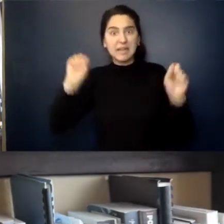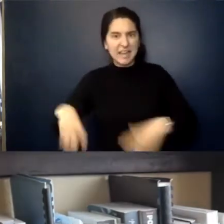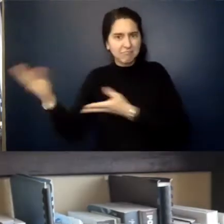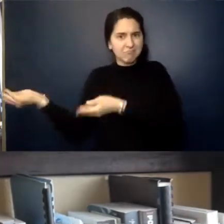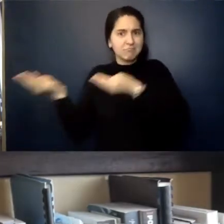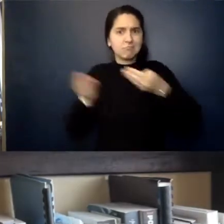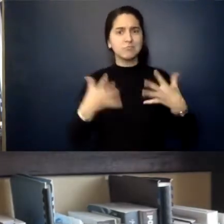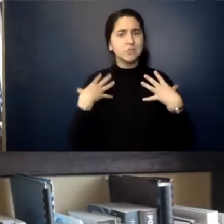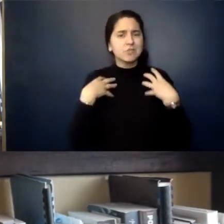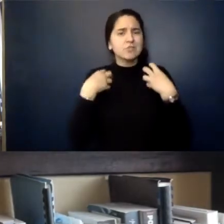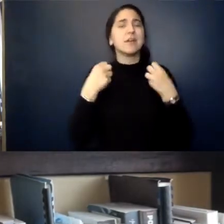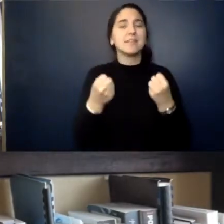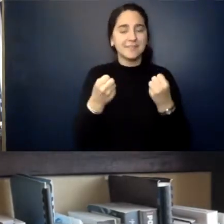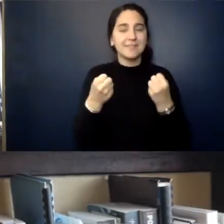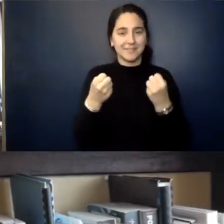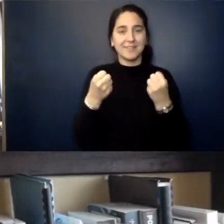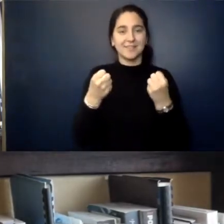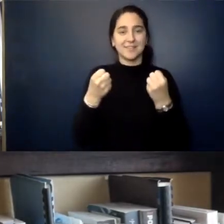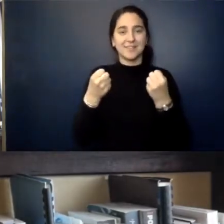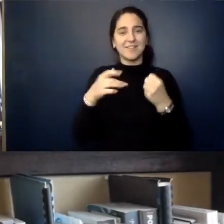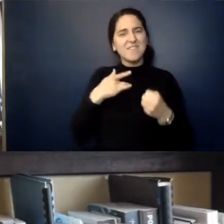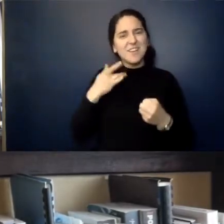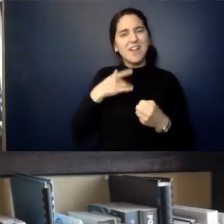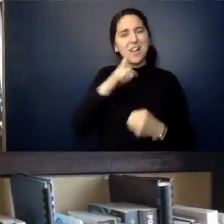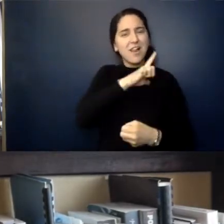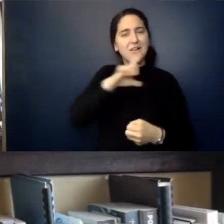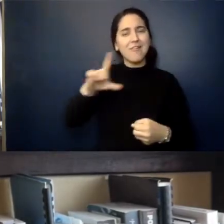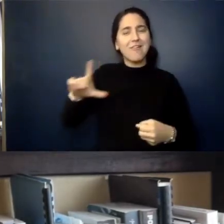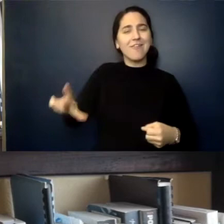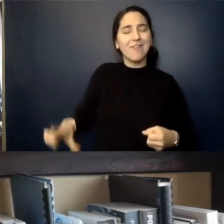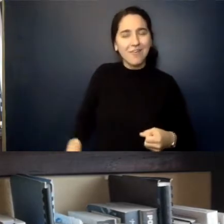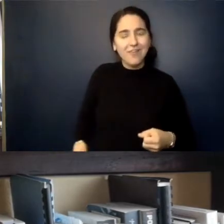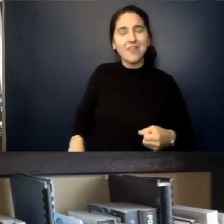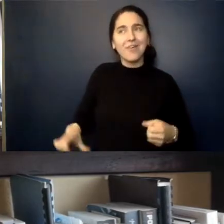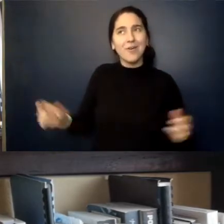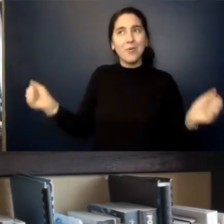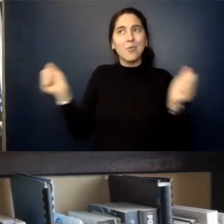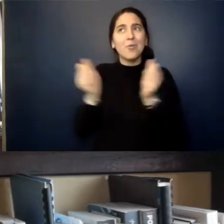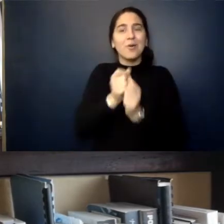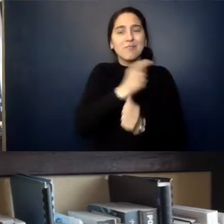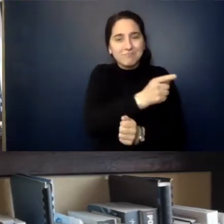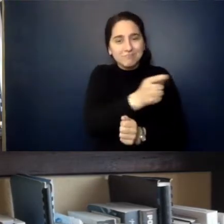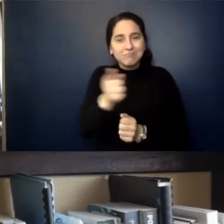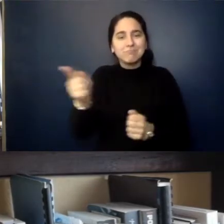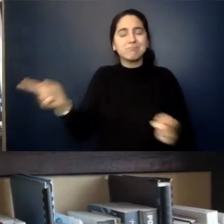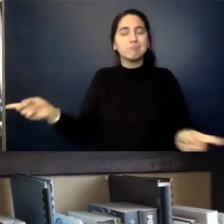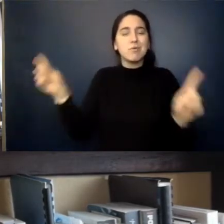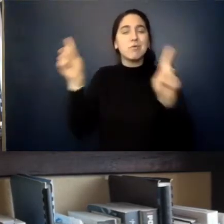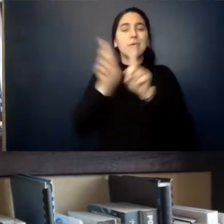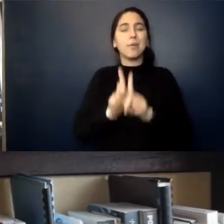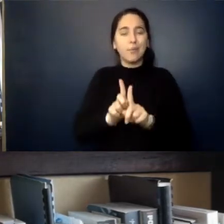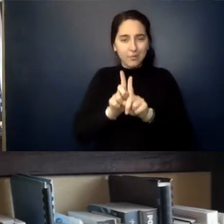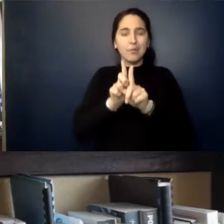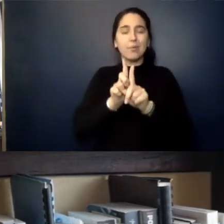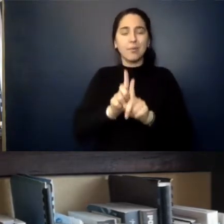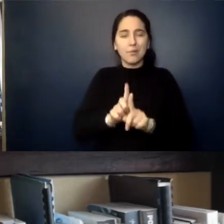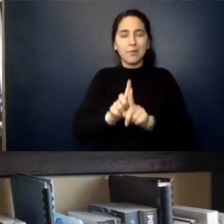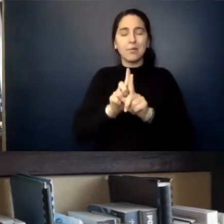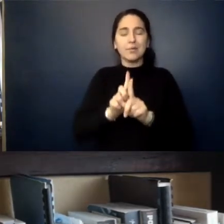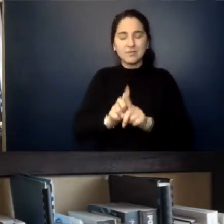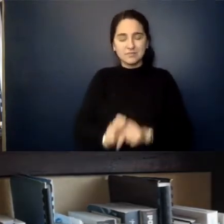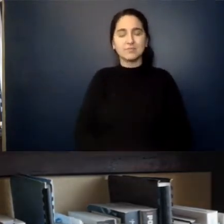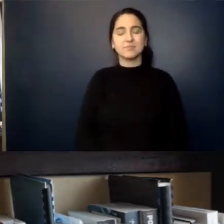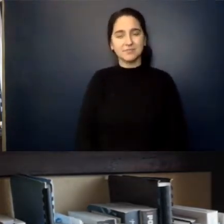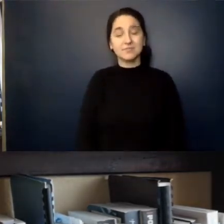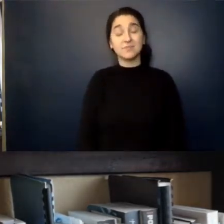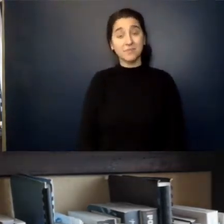the other countries. And when they see themselves reflected on the others,